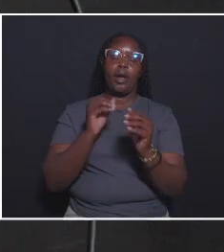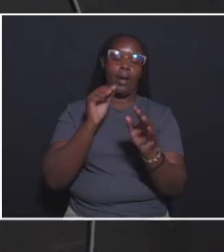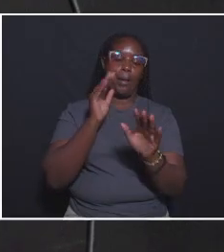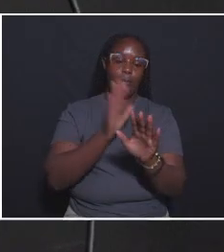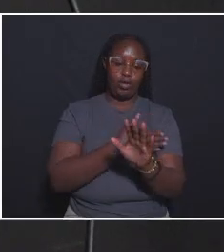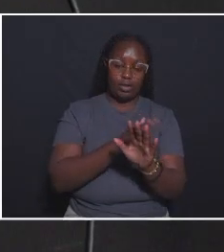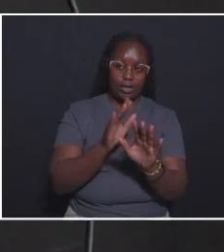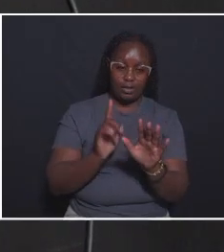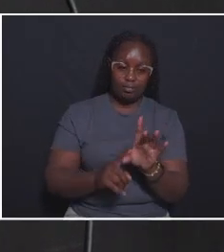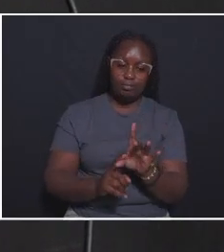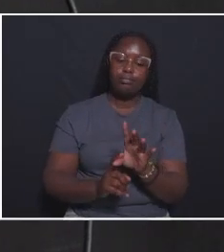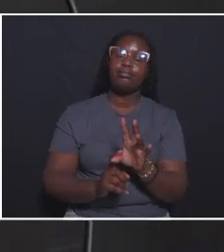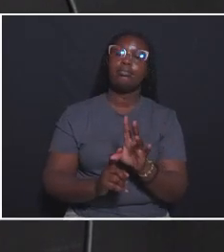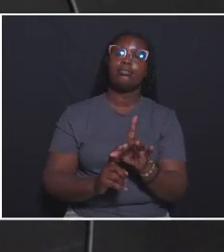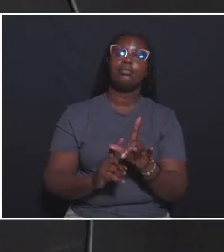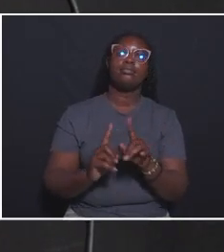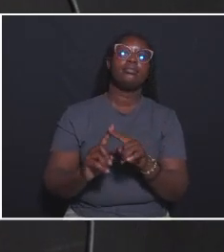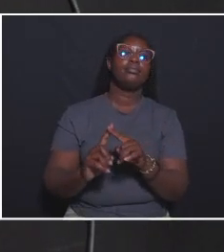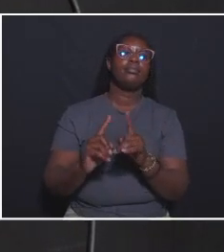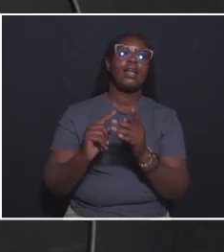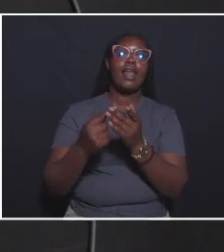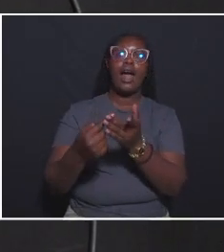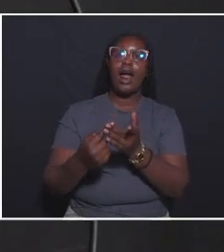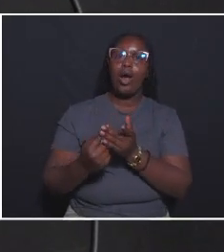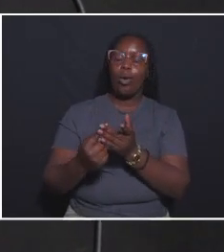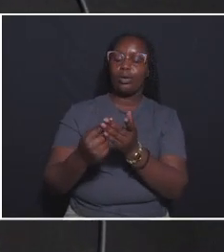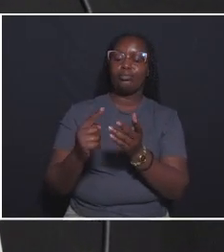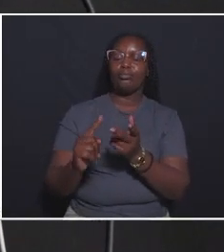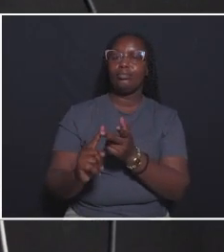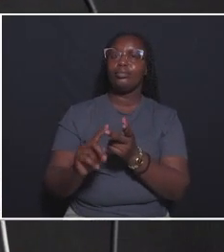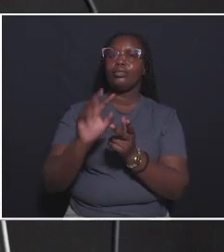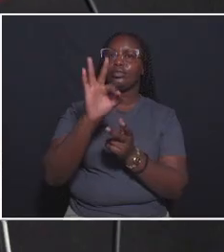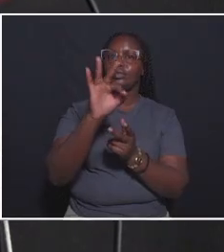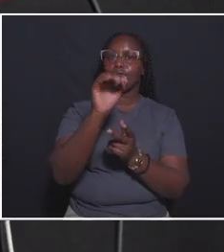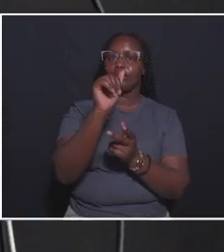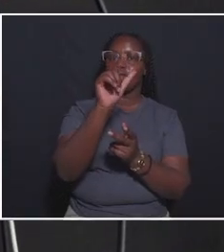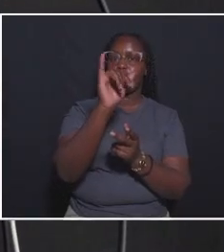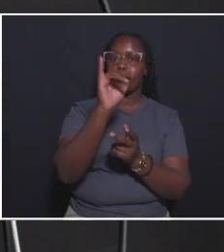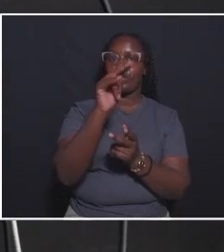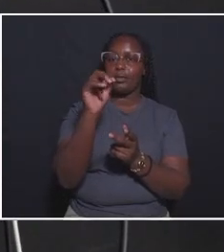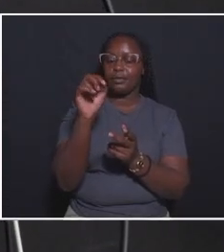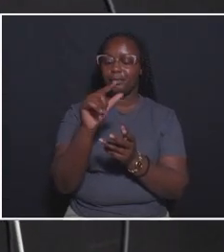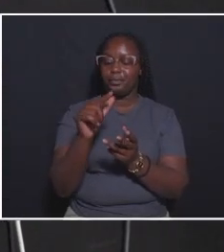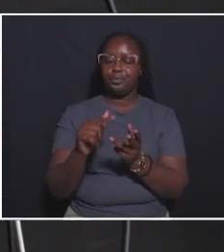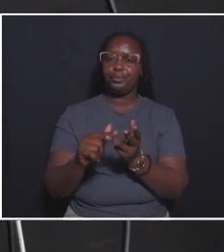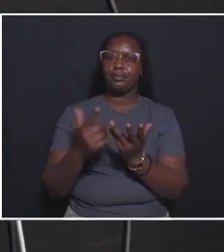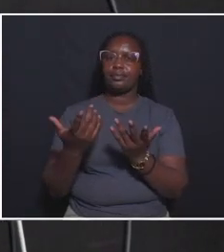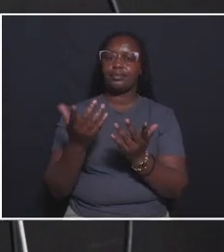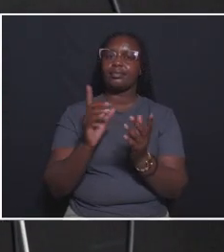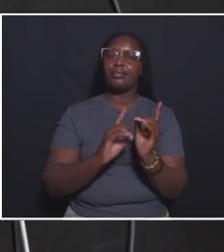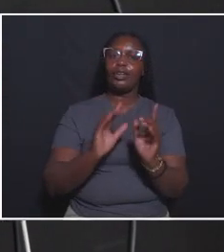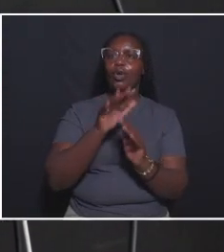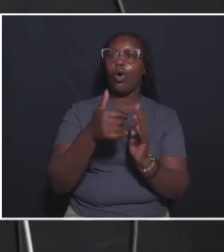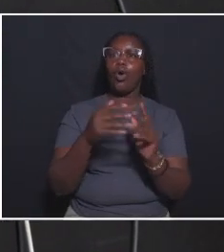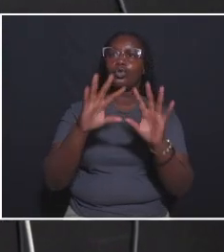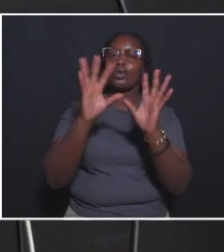put dialogue, we put Foley, we put sound design and music together. This is